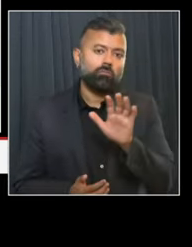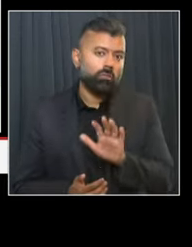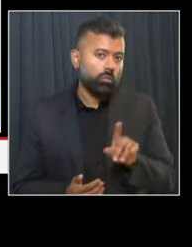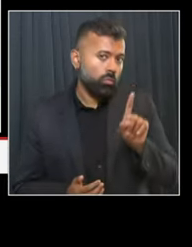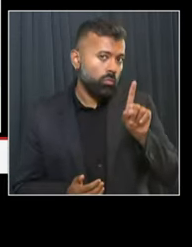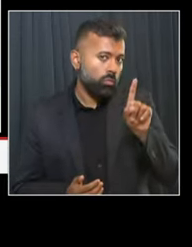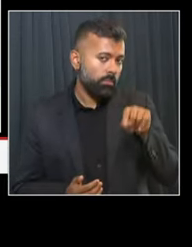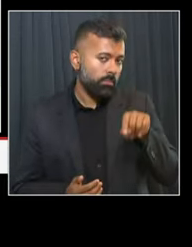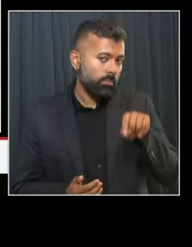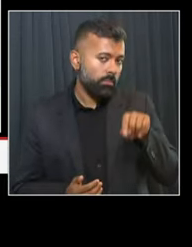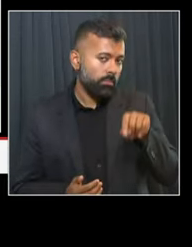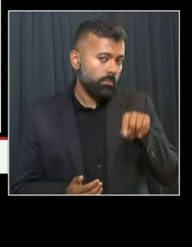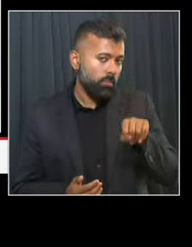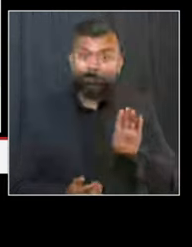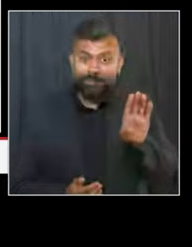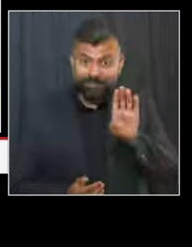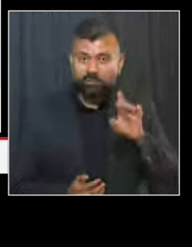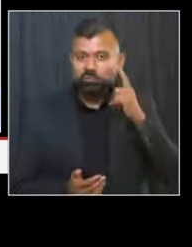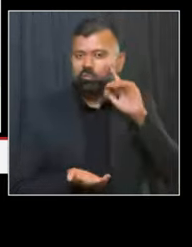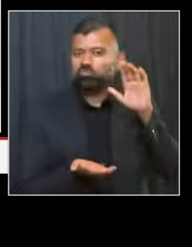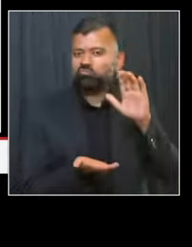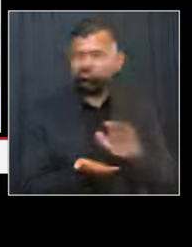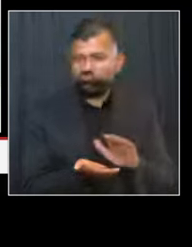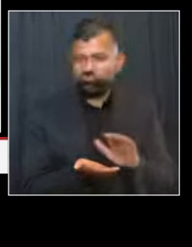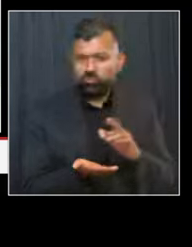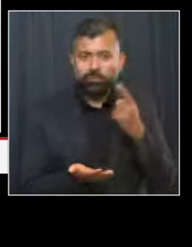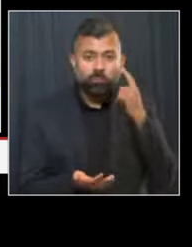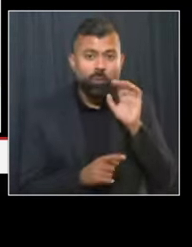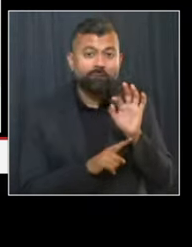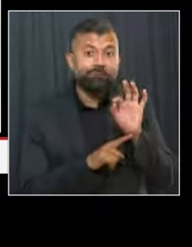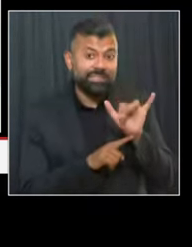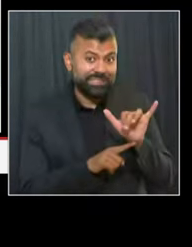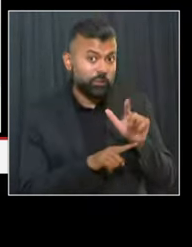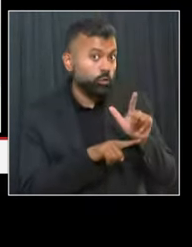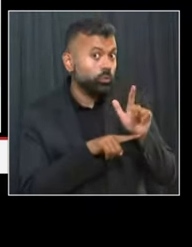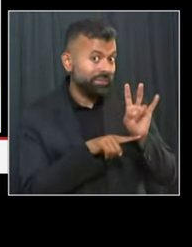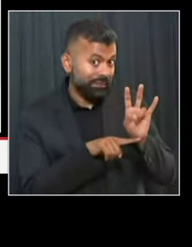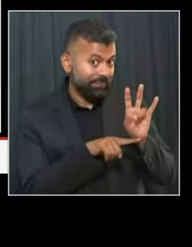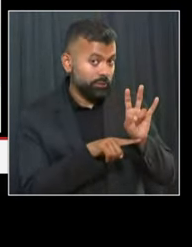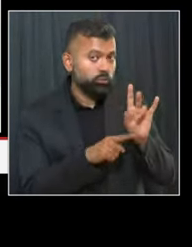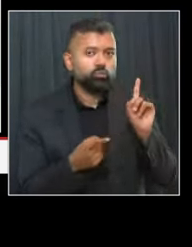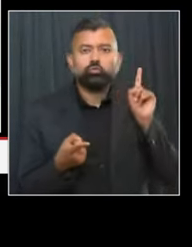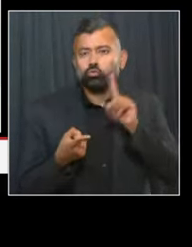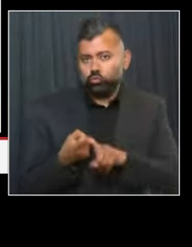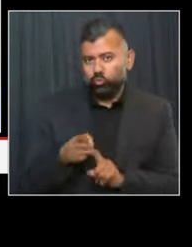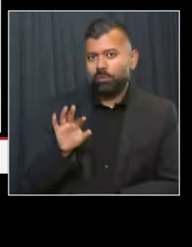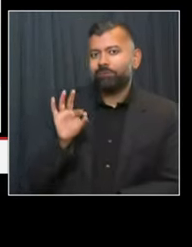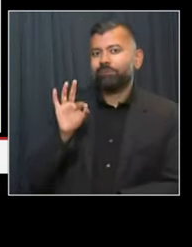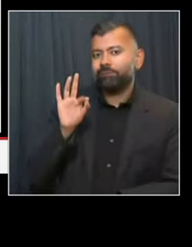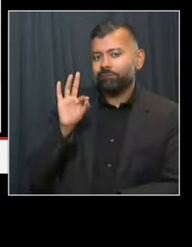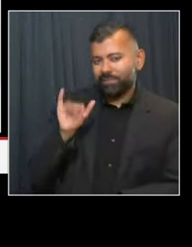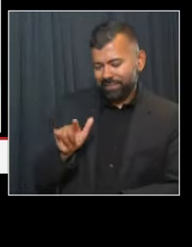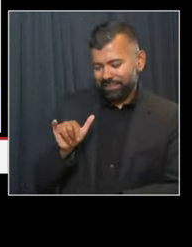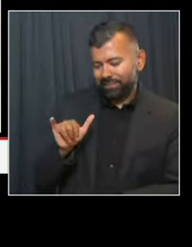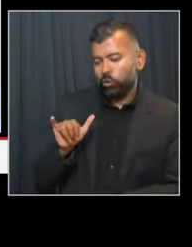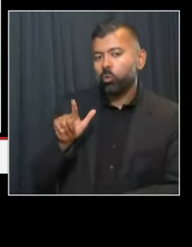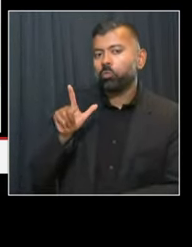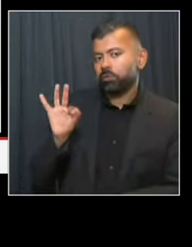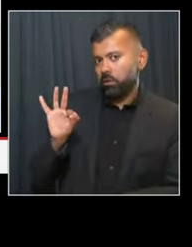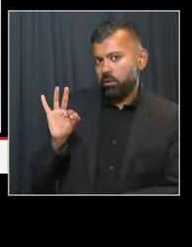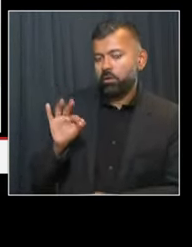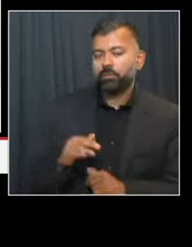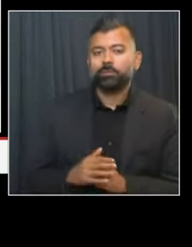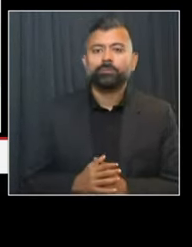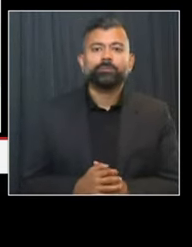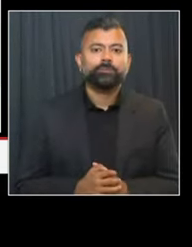FY29. We'll get to the growth agenda in a minute, but this is why it's so important. If we do not change the trajectory of our revenues, those